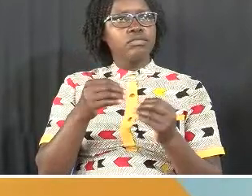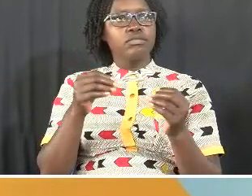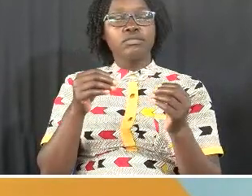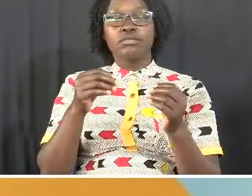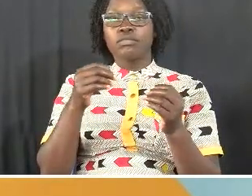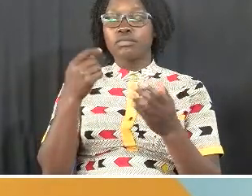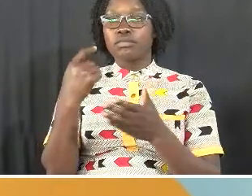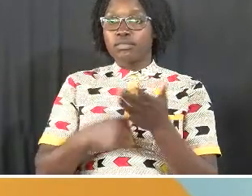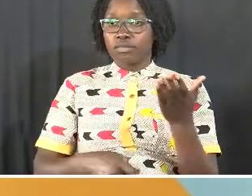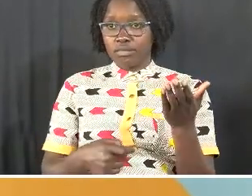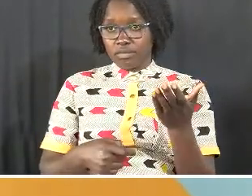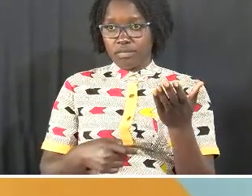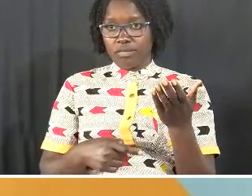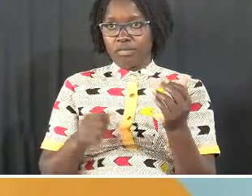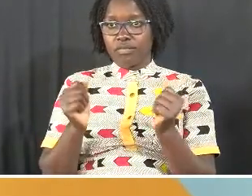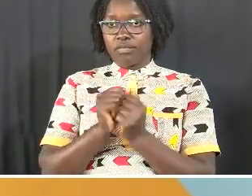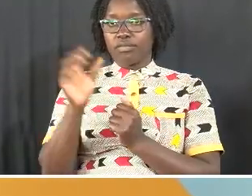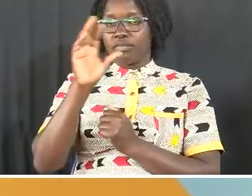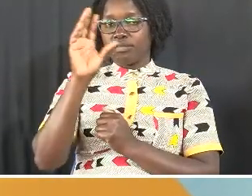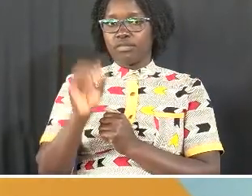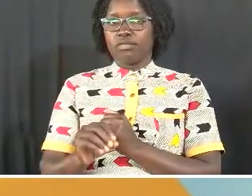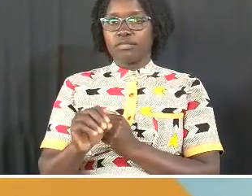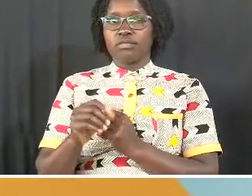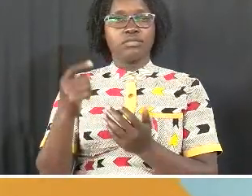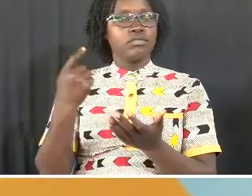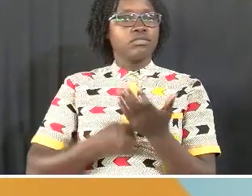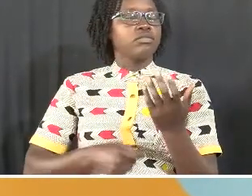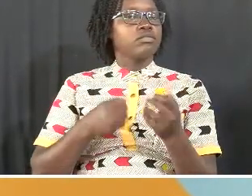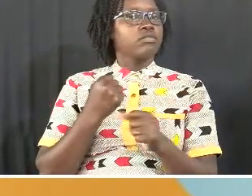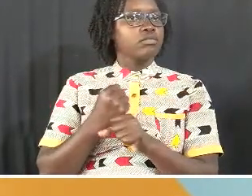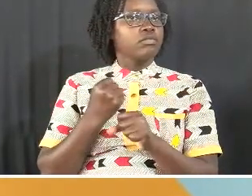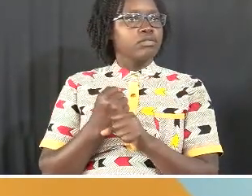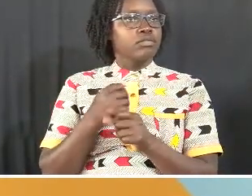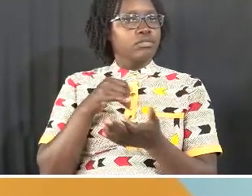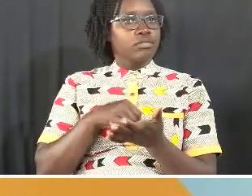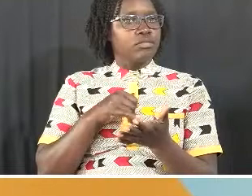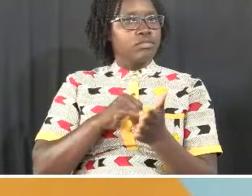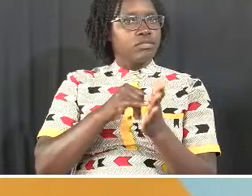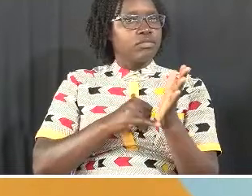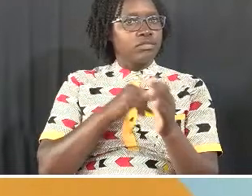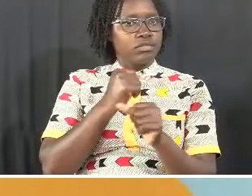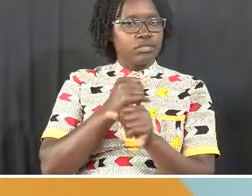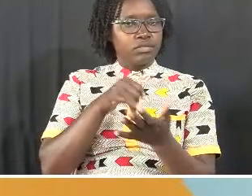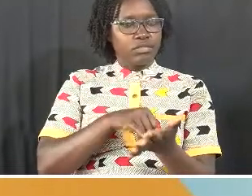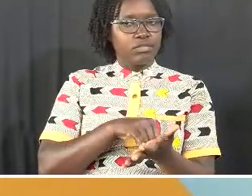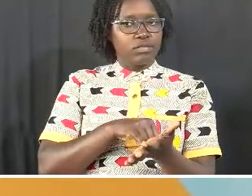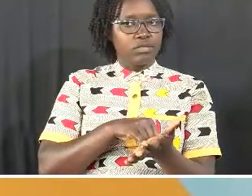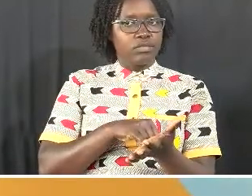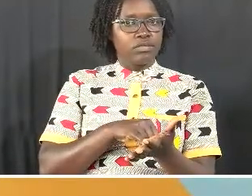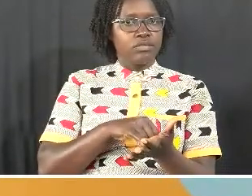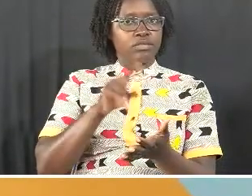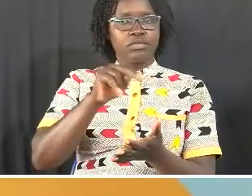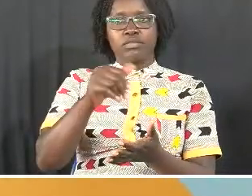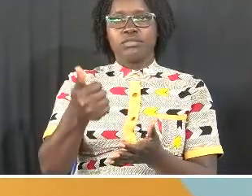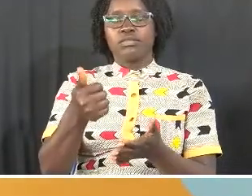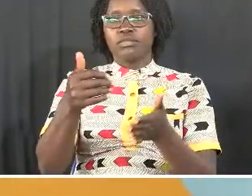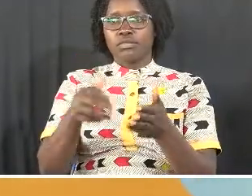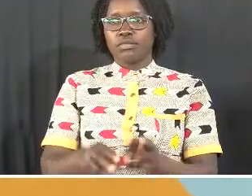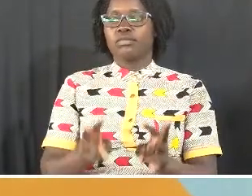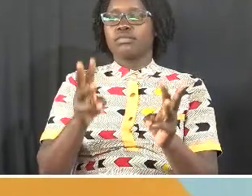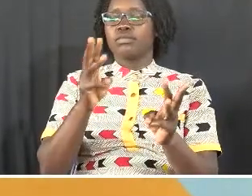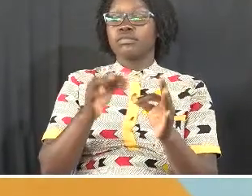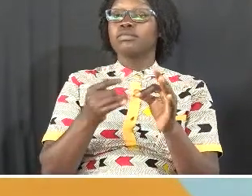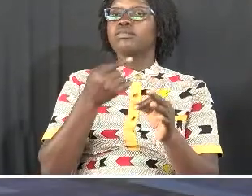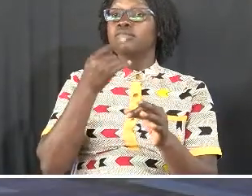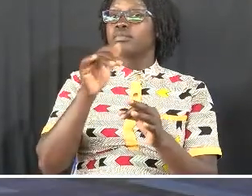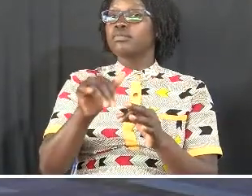of his of your income as a tithe, do it. Just do it. There is no any other way. If he